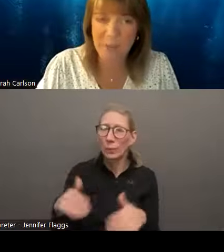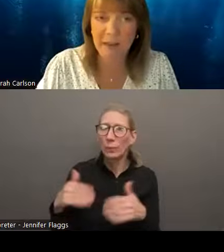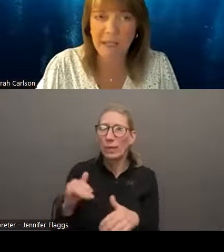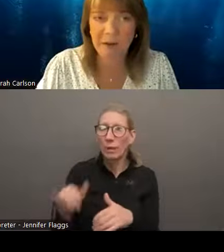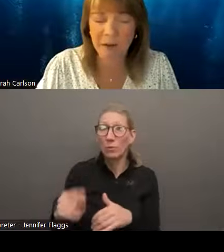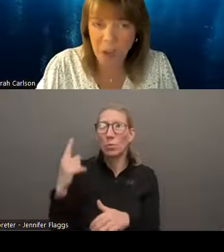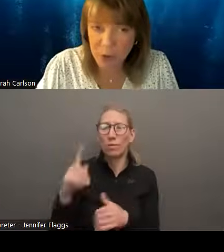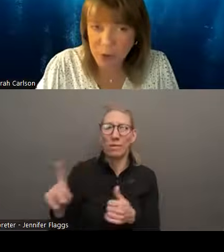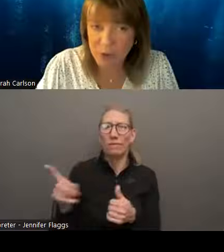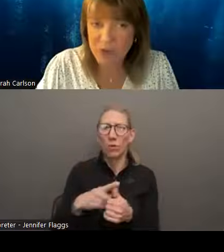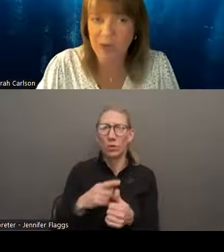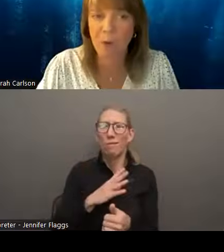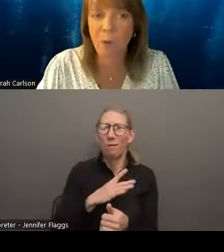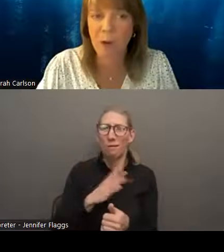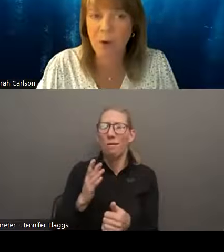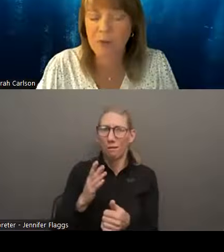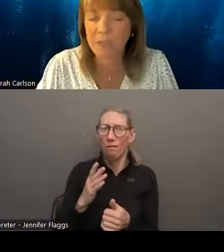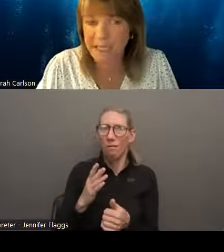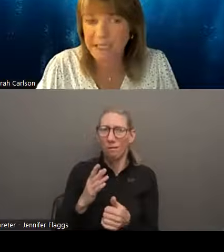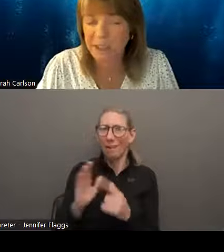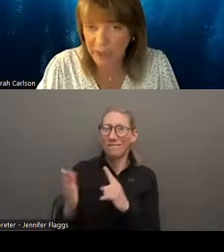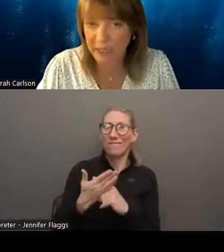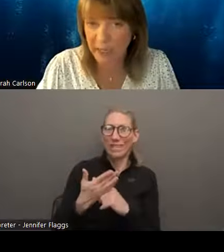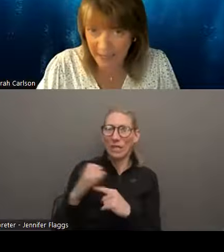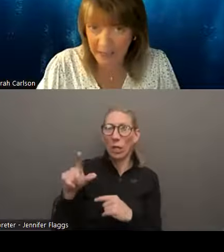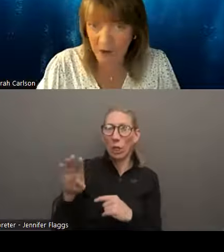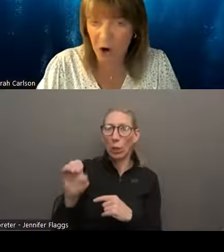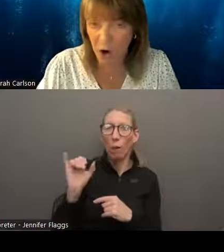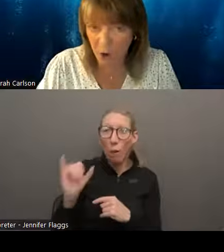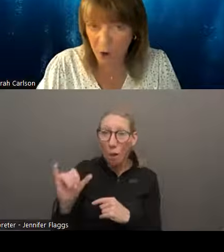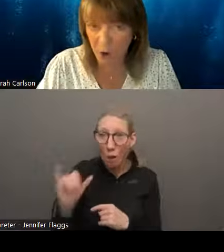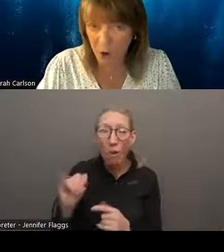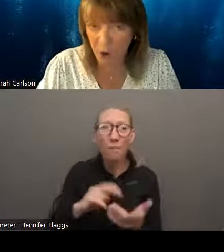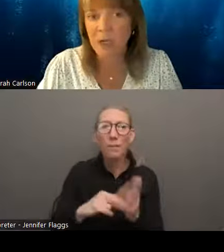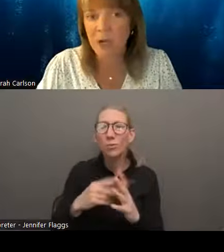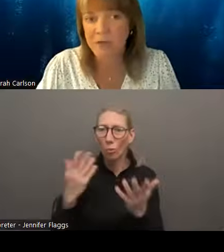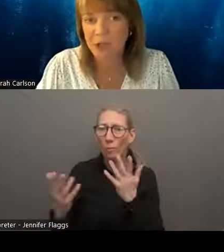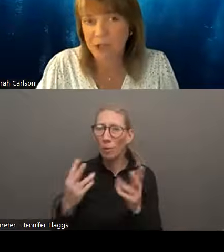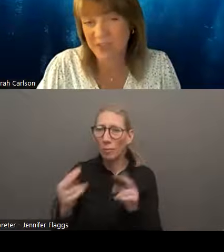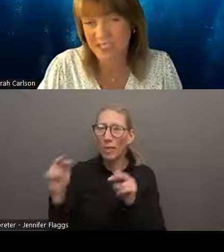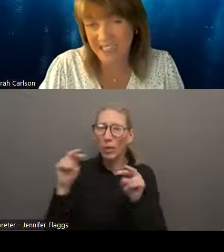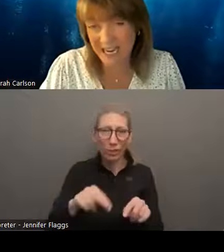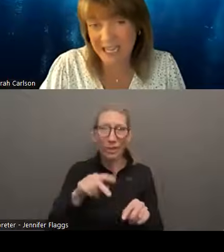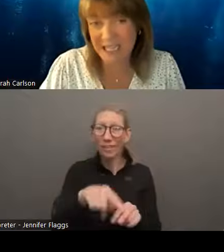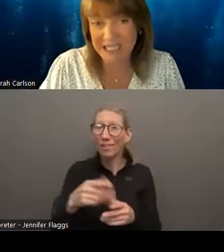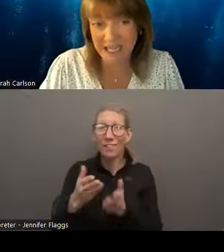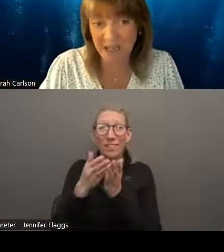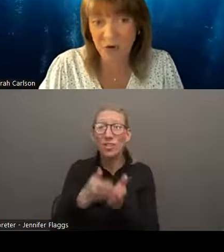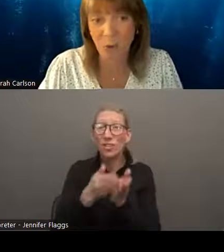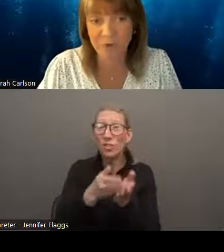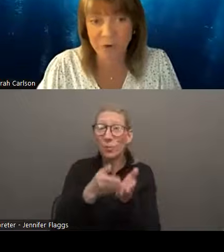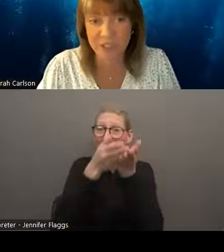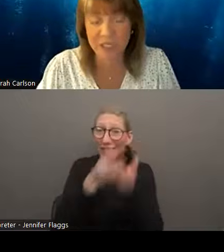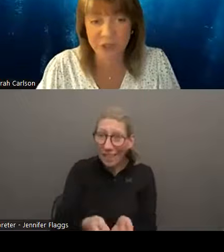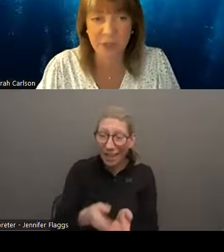first compelling clues that we were likely looking at a cargo of a ship that sank in the 2nd